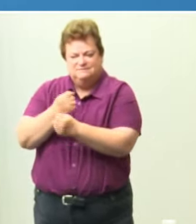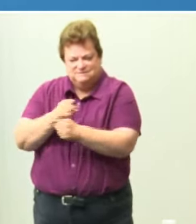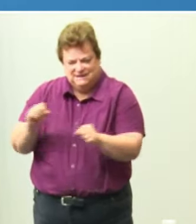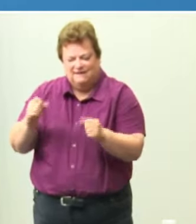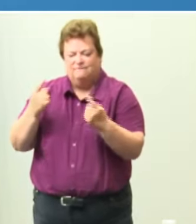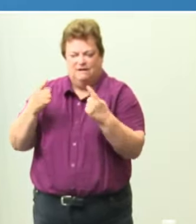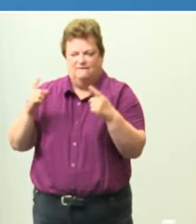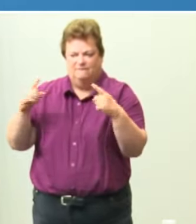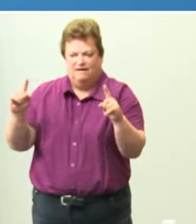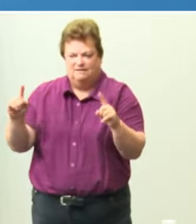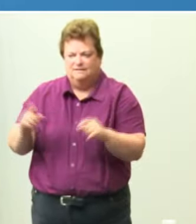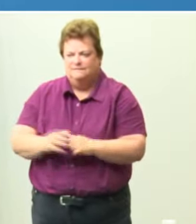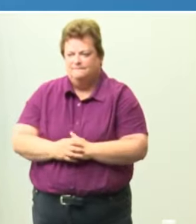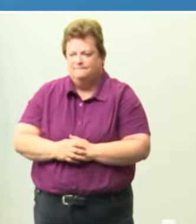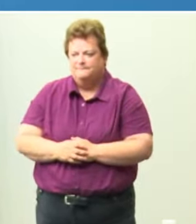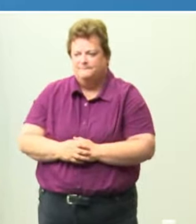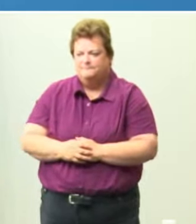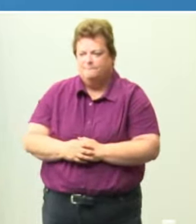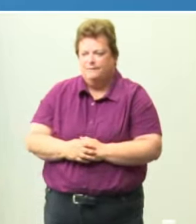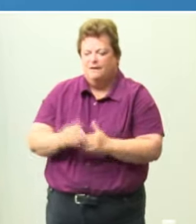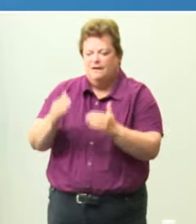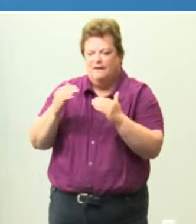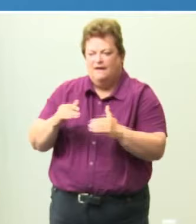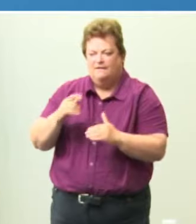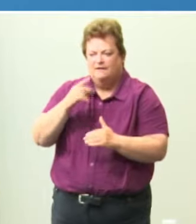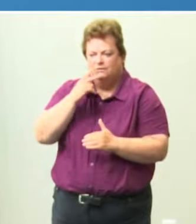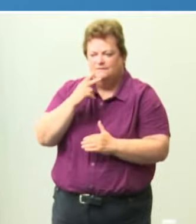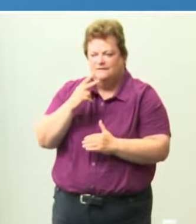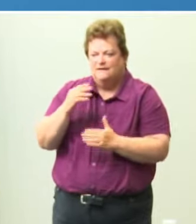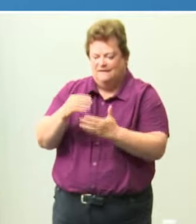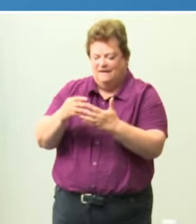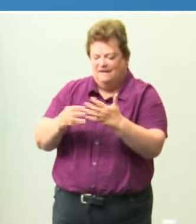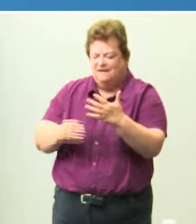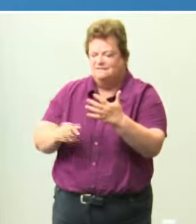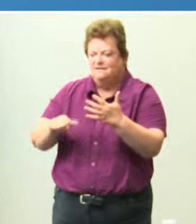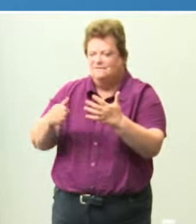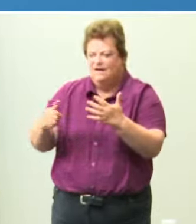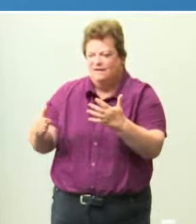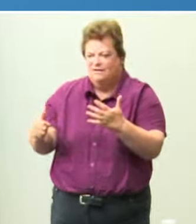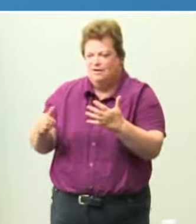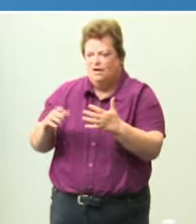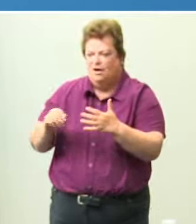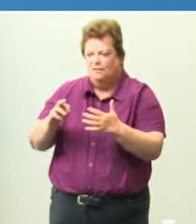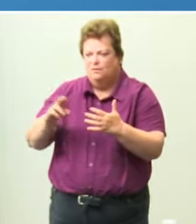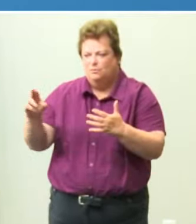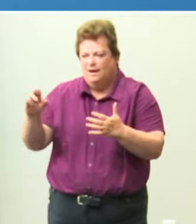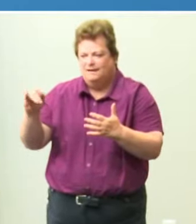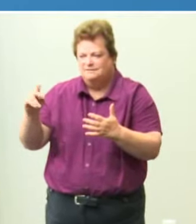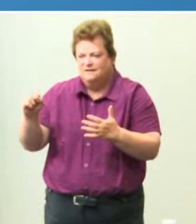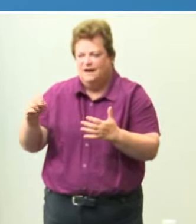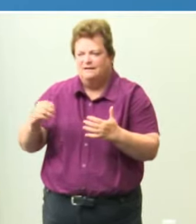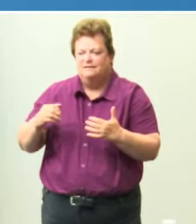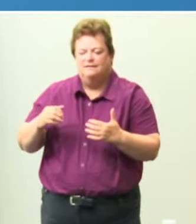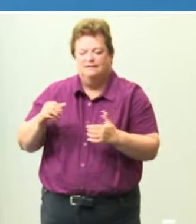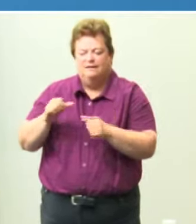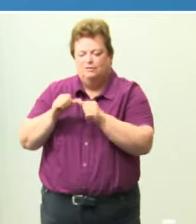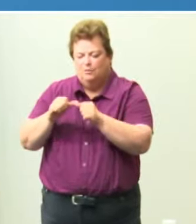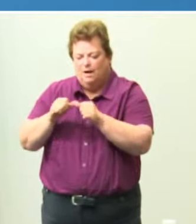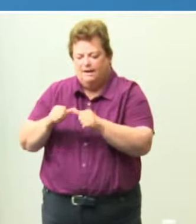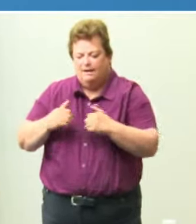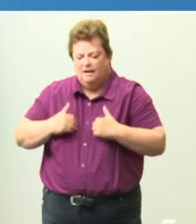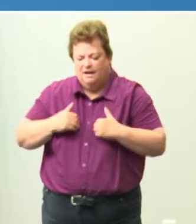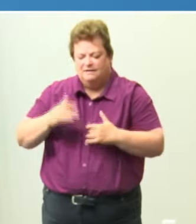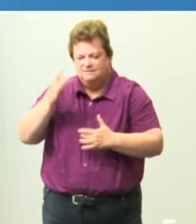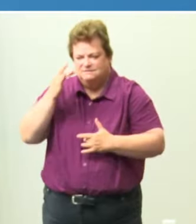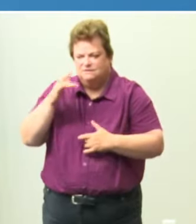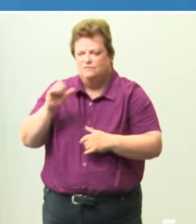prevent disease progression. And then you see the list of other comorbidities on the right side, chronic lung disease, and you can